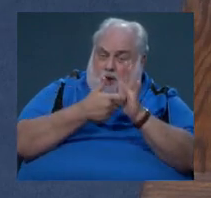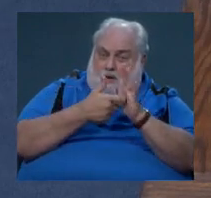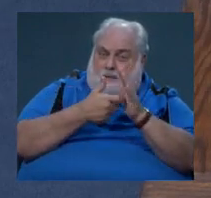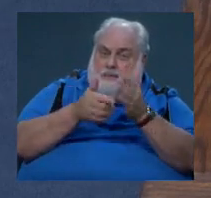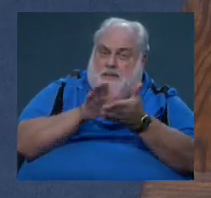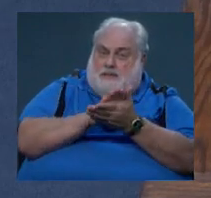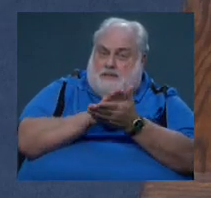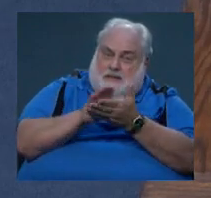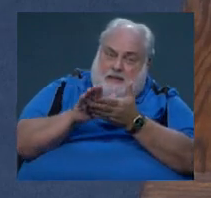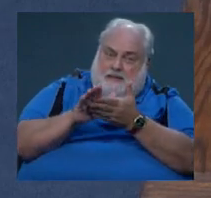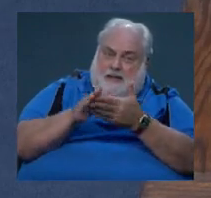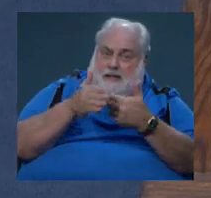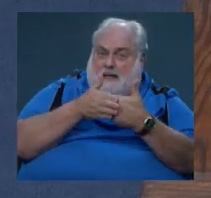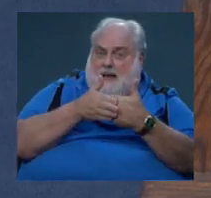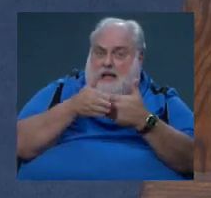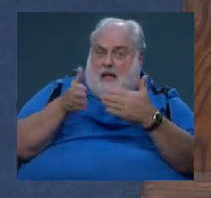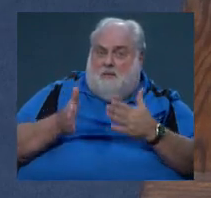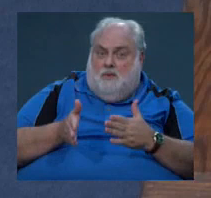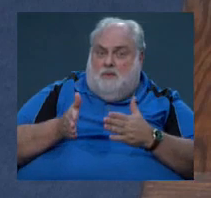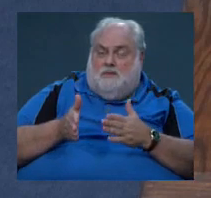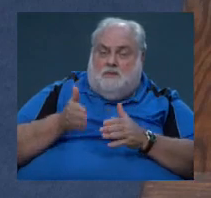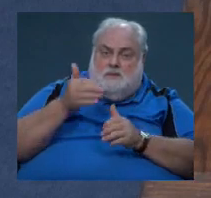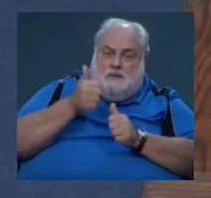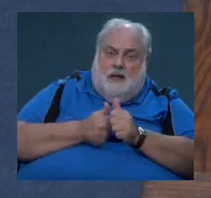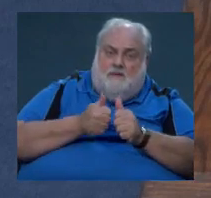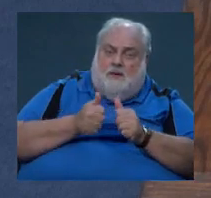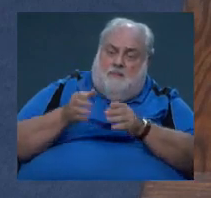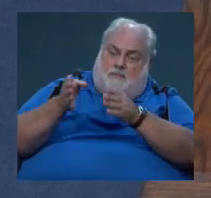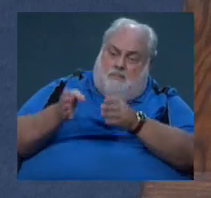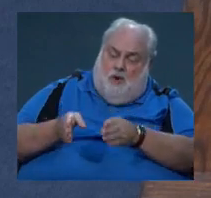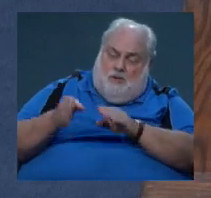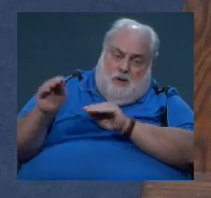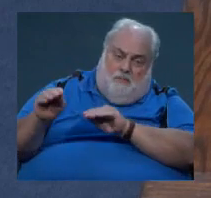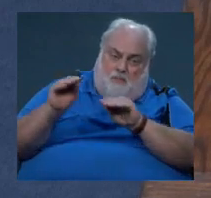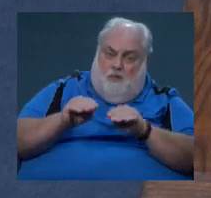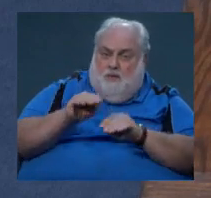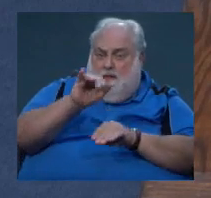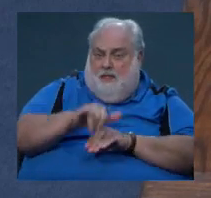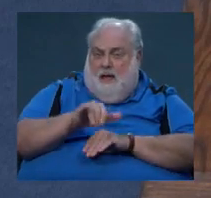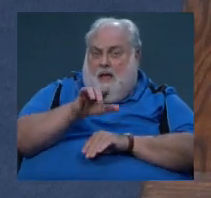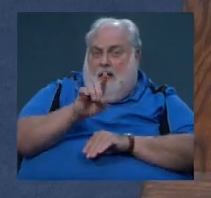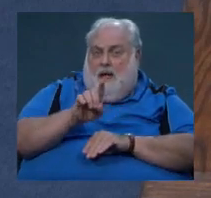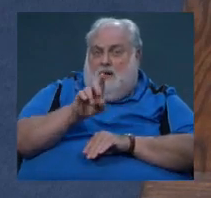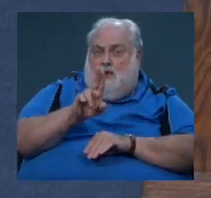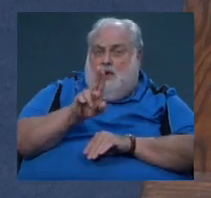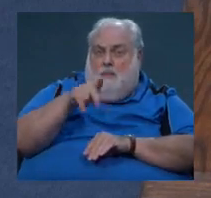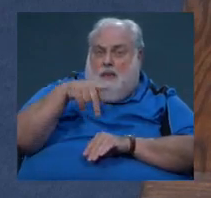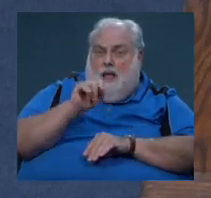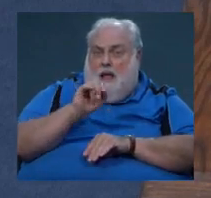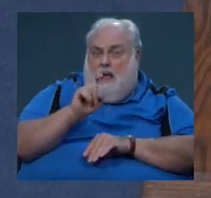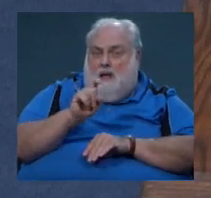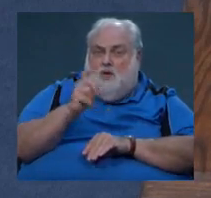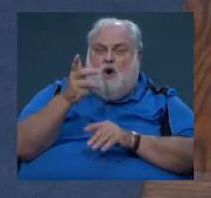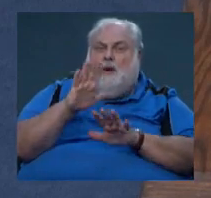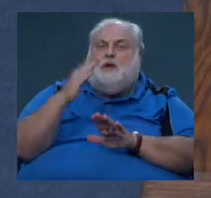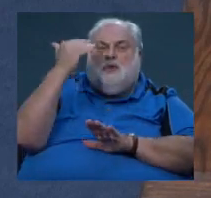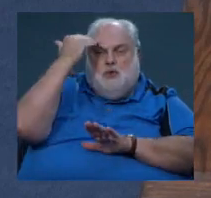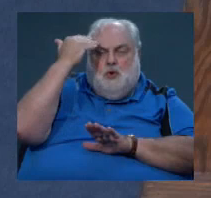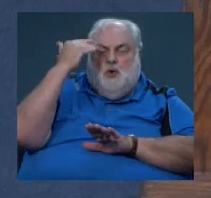neighbors, because everyone that he kept moving into this duplex already knew somebody else that lived